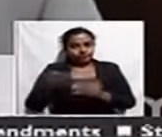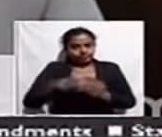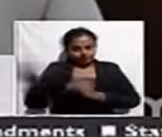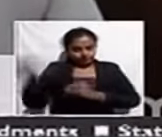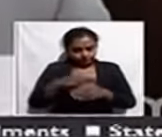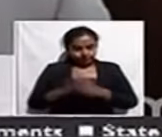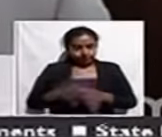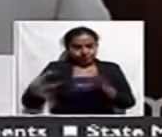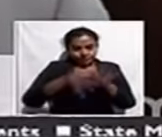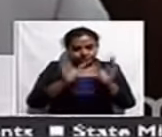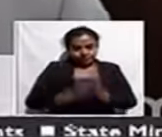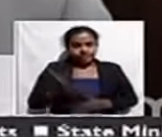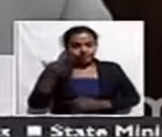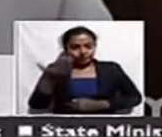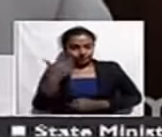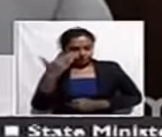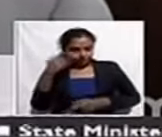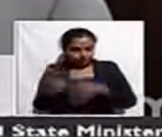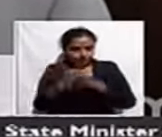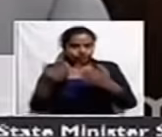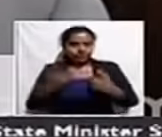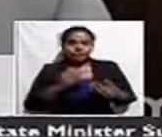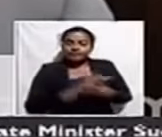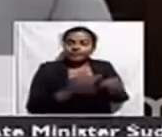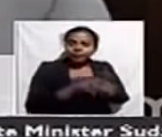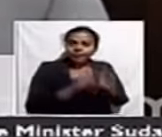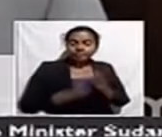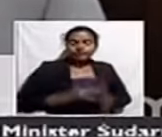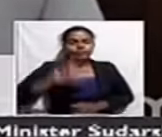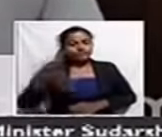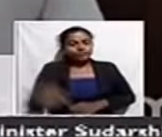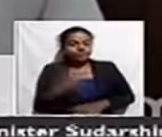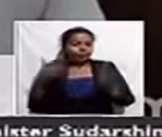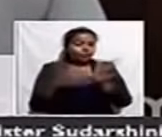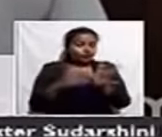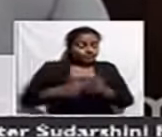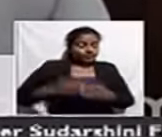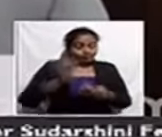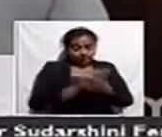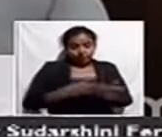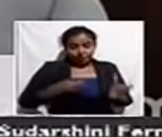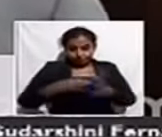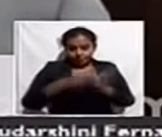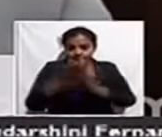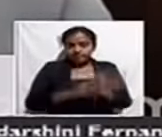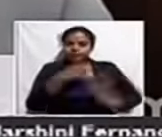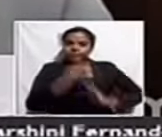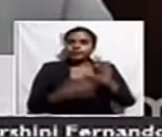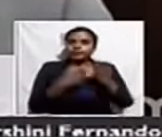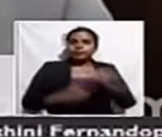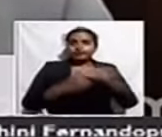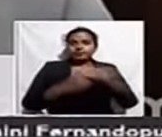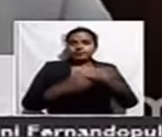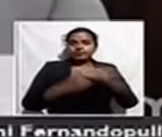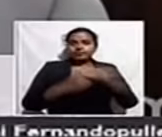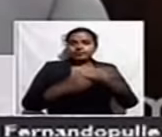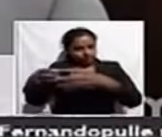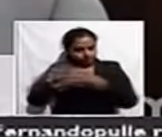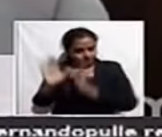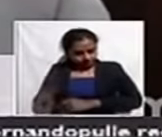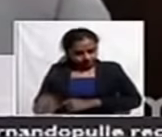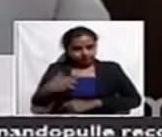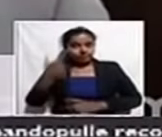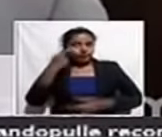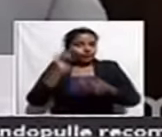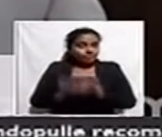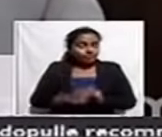of around $800 million will bolster Sri Lanka's external sector. We are also expecting to relax the